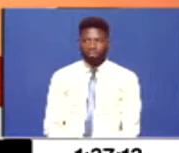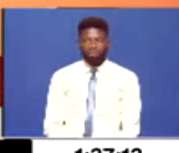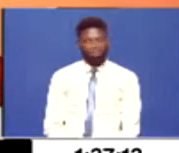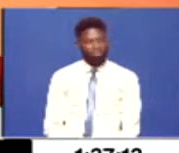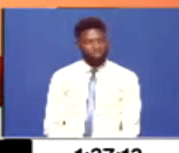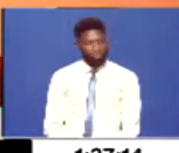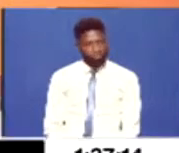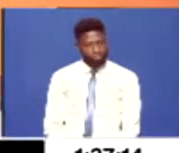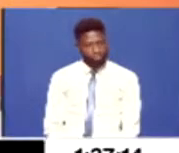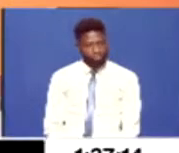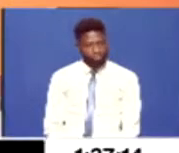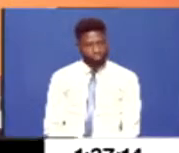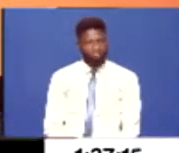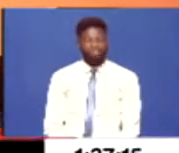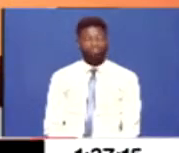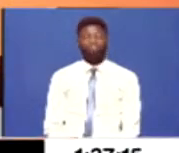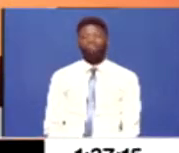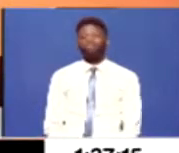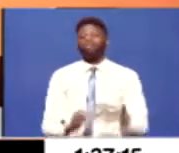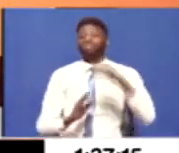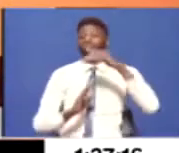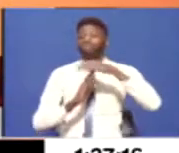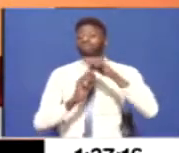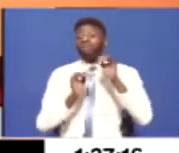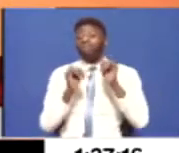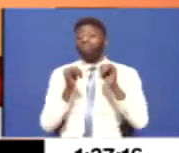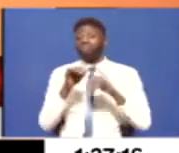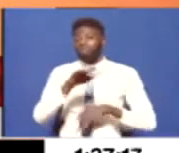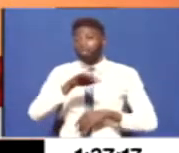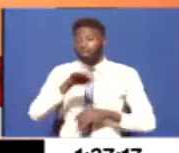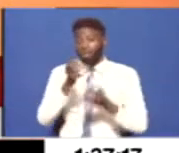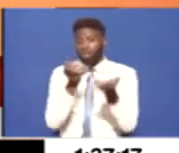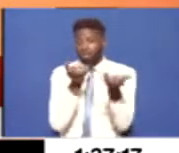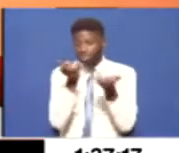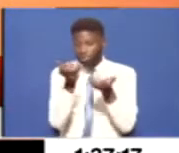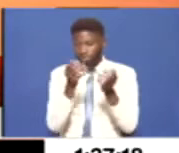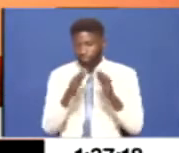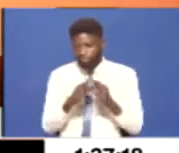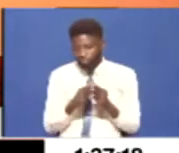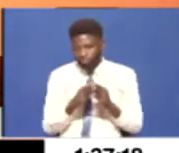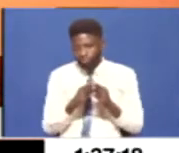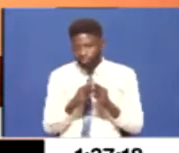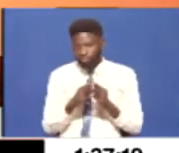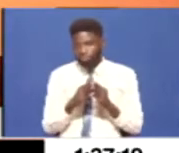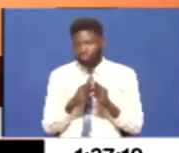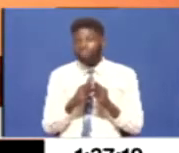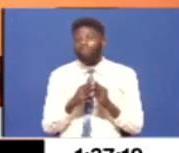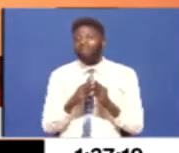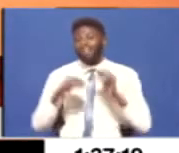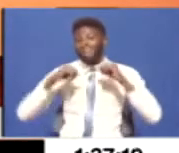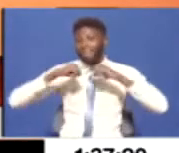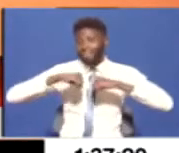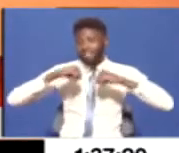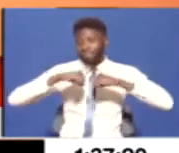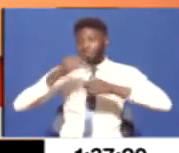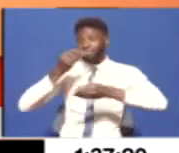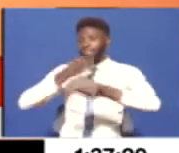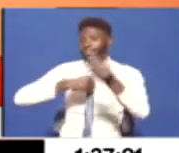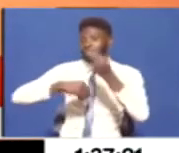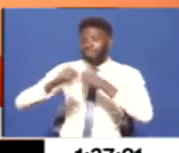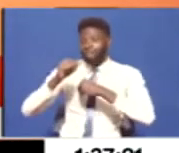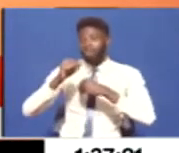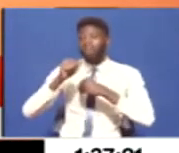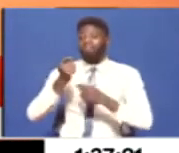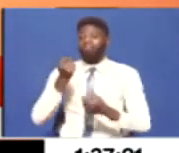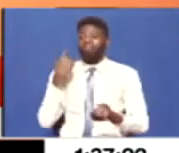On news making headlines in the business world, the deal to sell tea directly to Iran has kicked off a